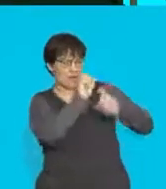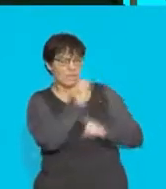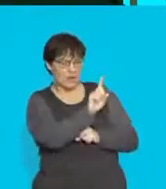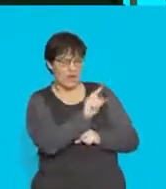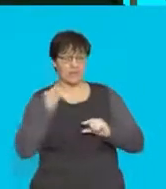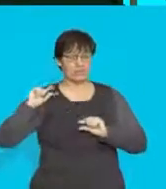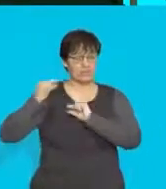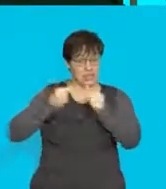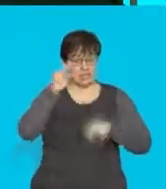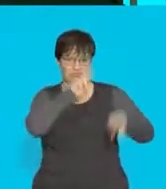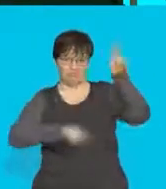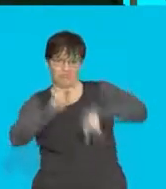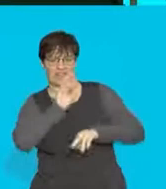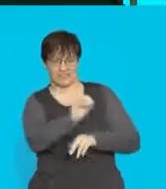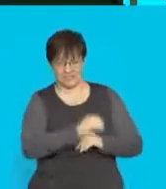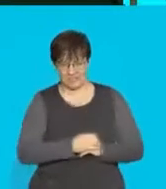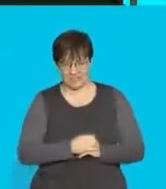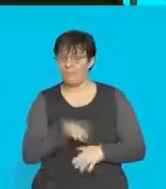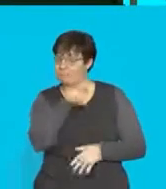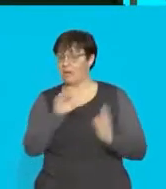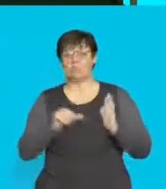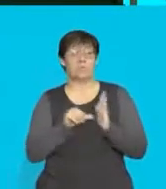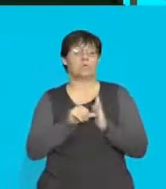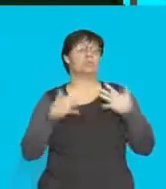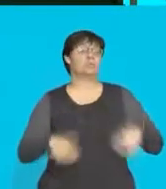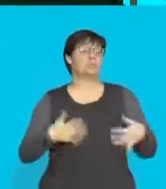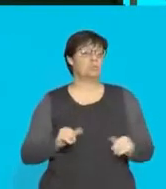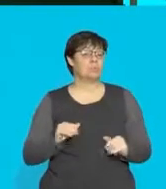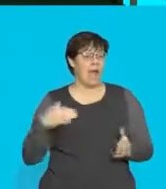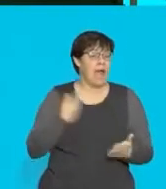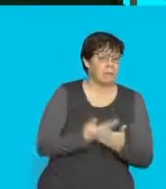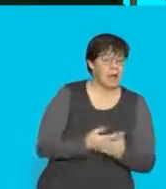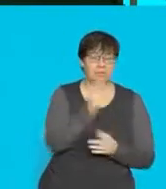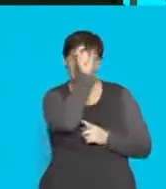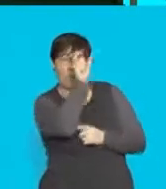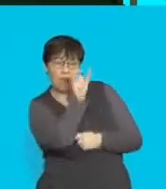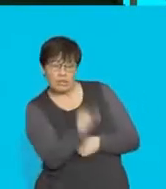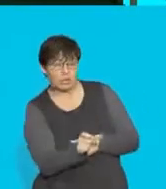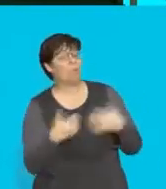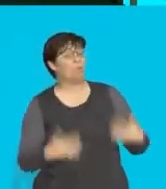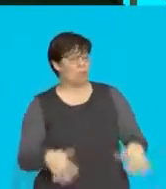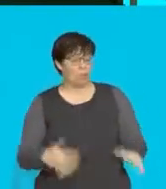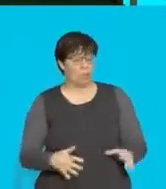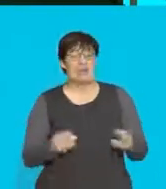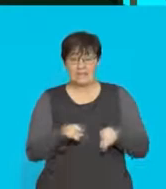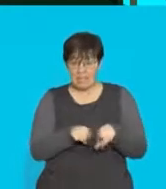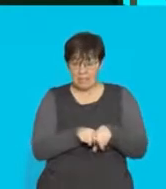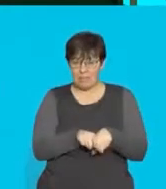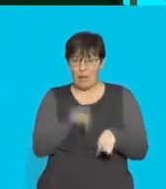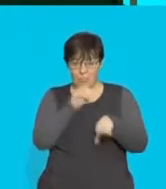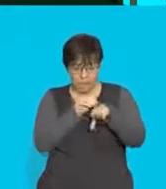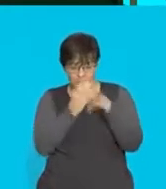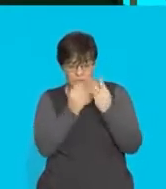focusing on revising genetics. It's an important section. There's lots of application of terms. There are problems that we need to